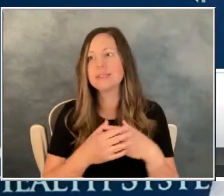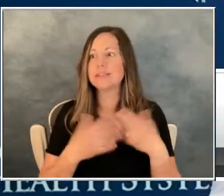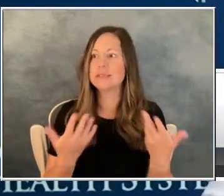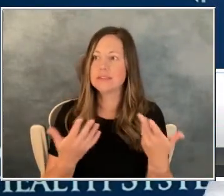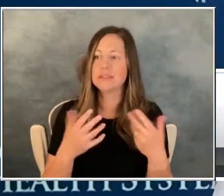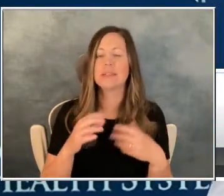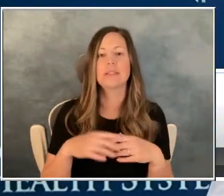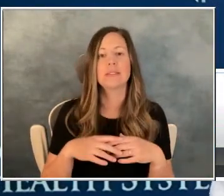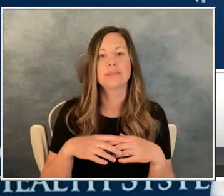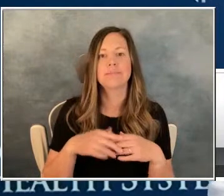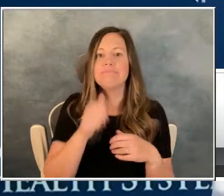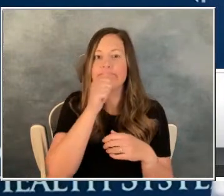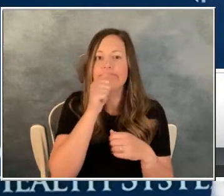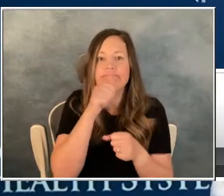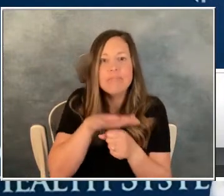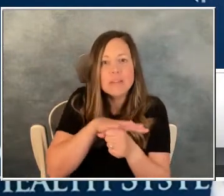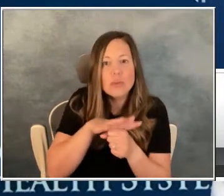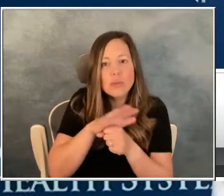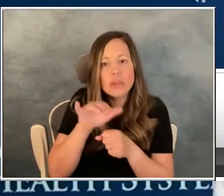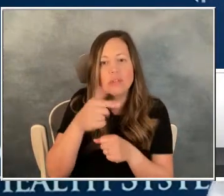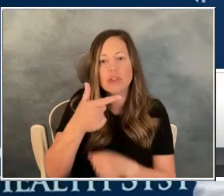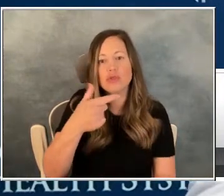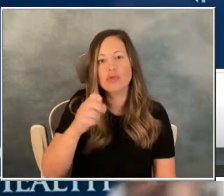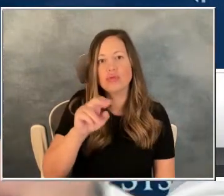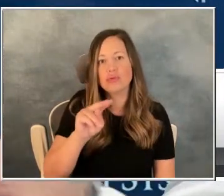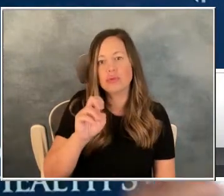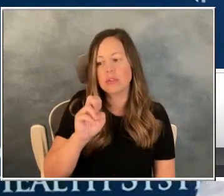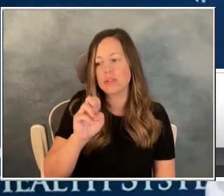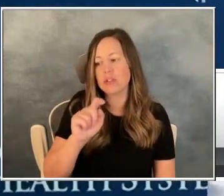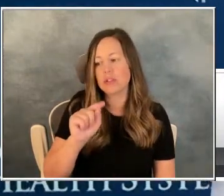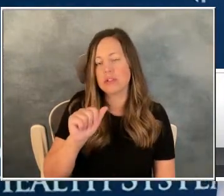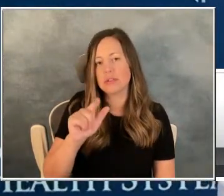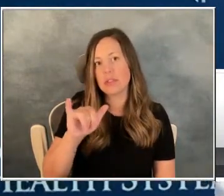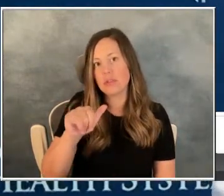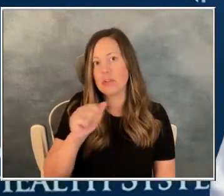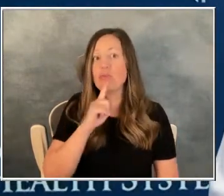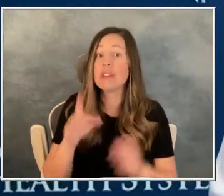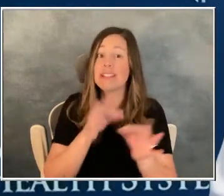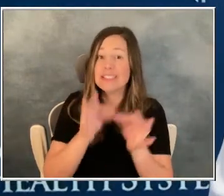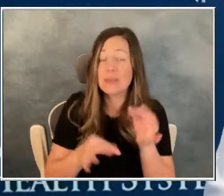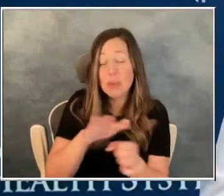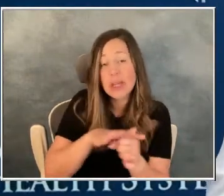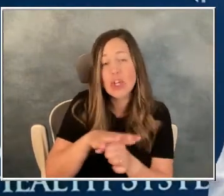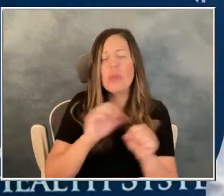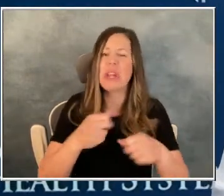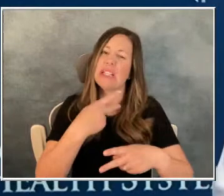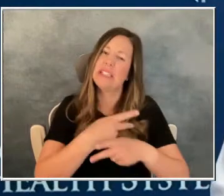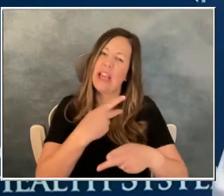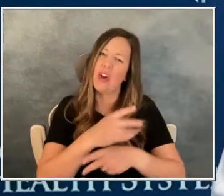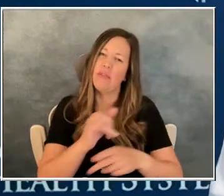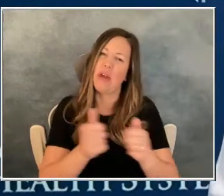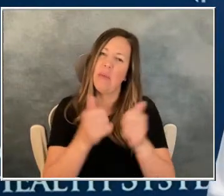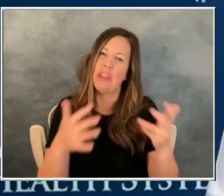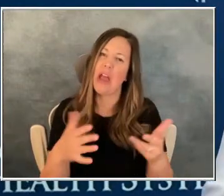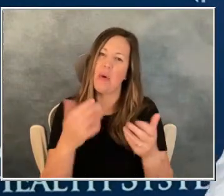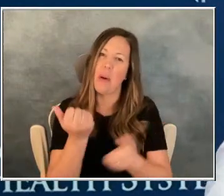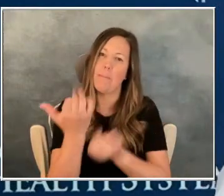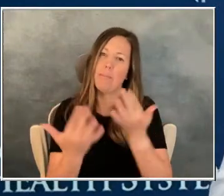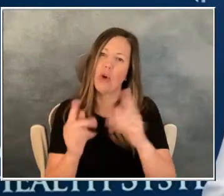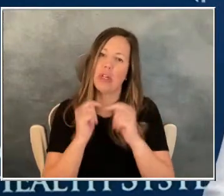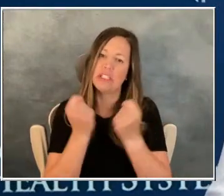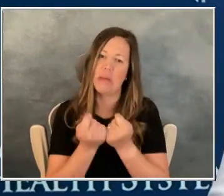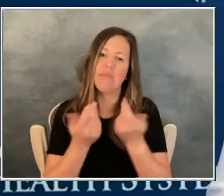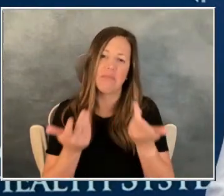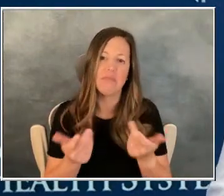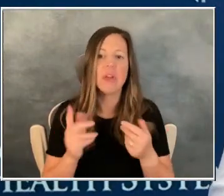Simple burns we can take care of in the emergency department without having to involve the burn team. Once it starts to become, particularly